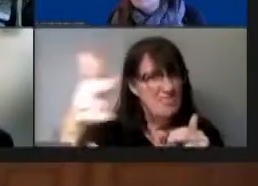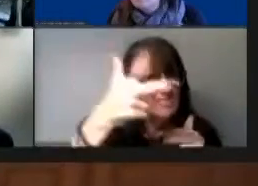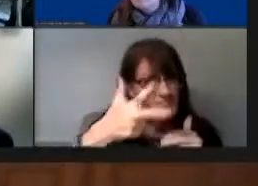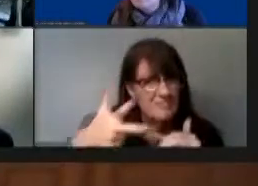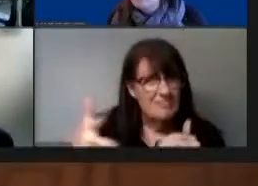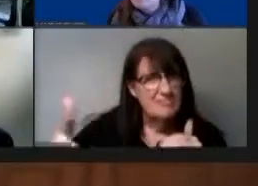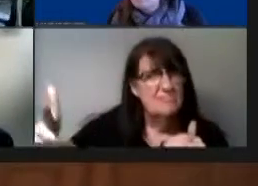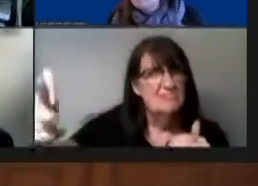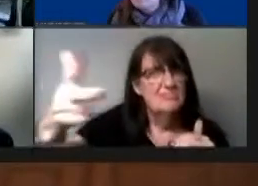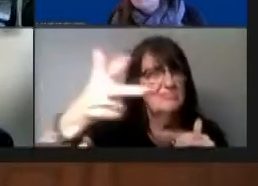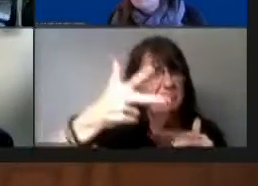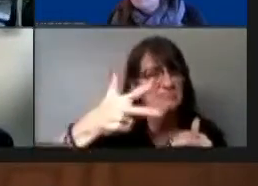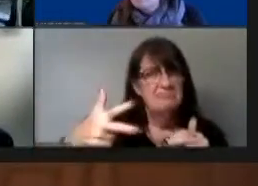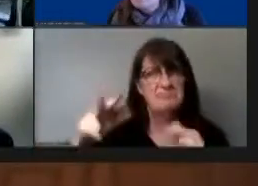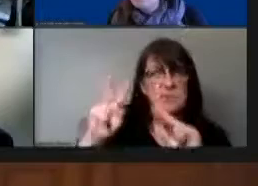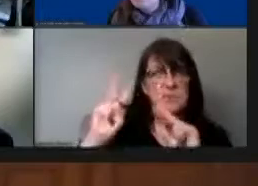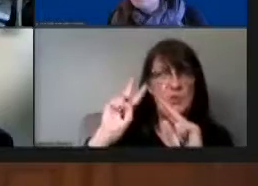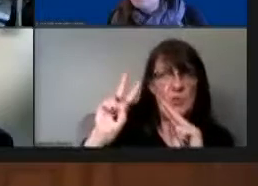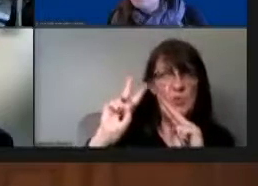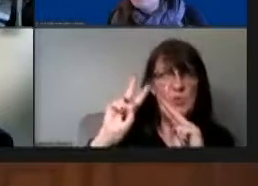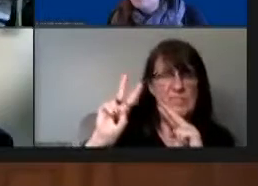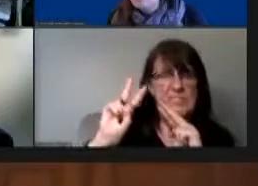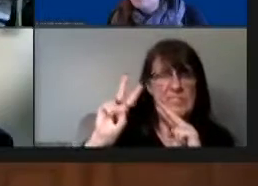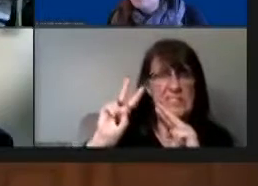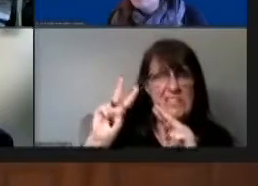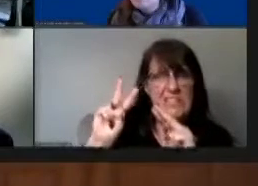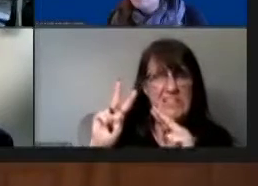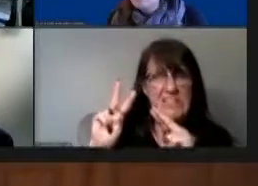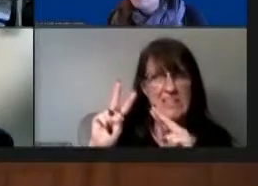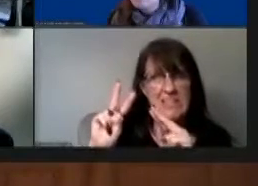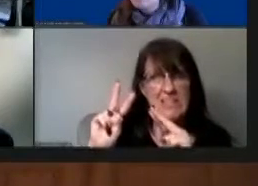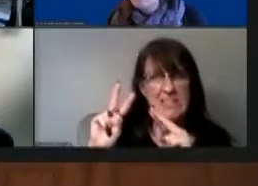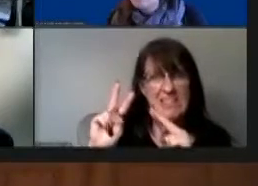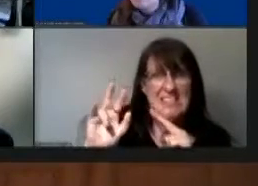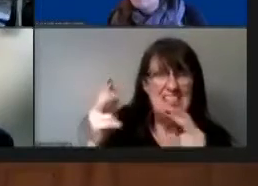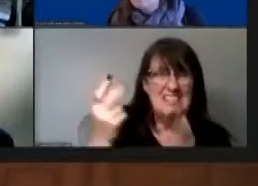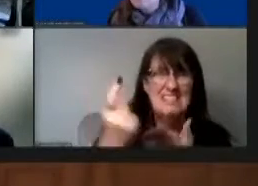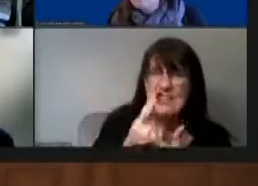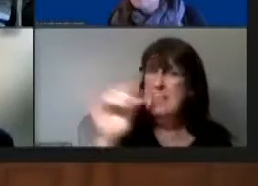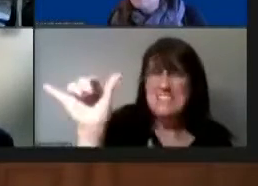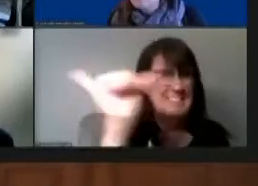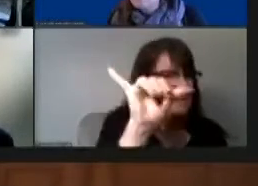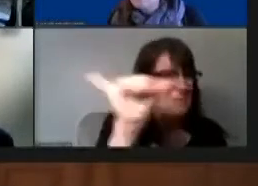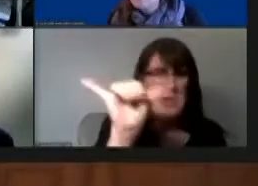see if there was anything relatively similar to that, we could not find any